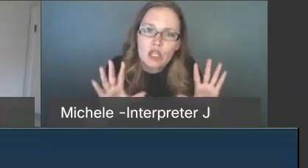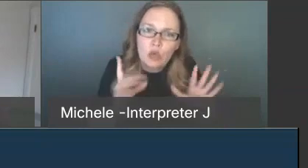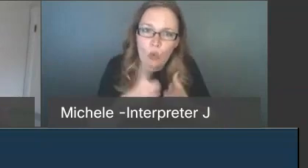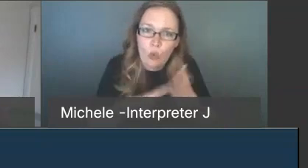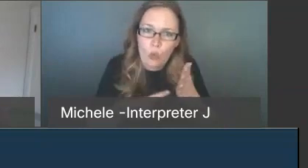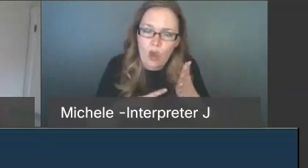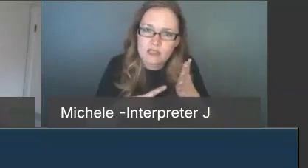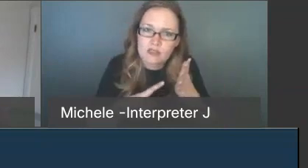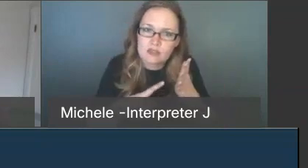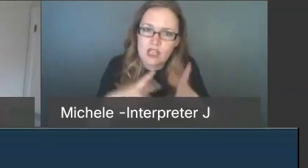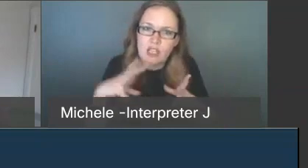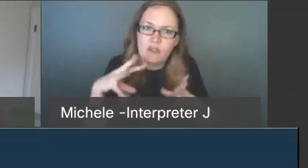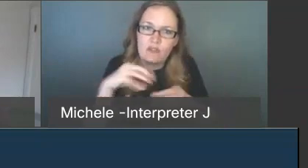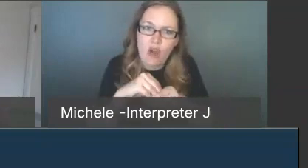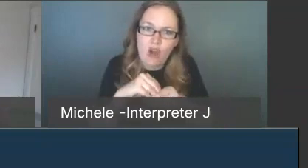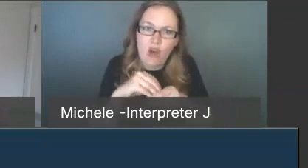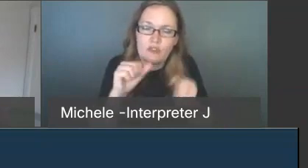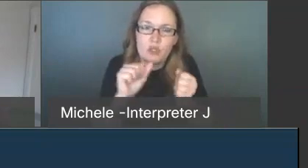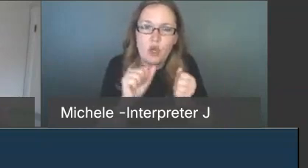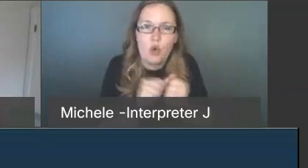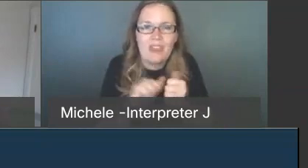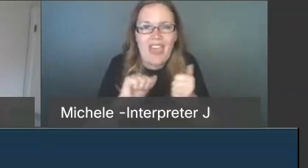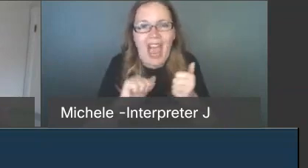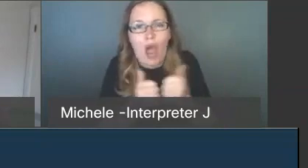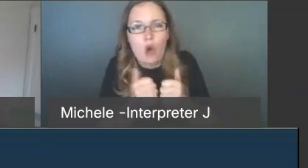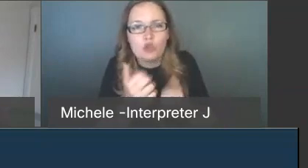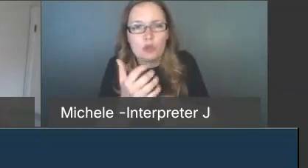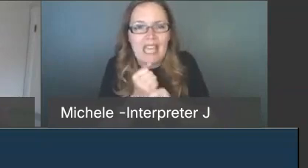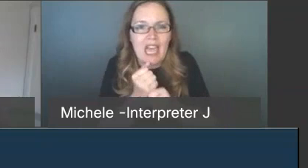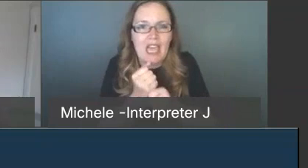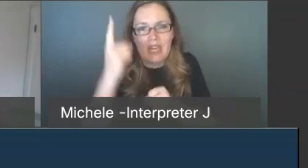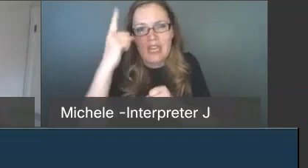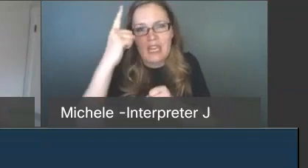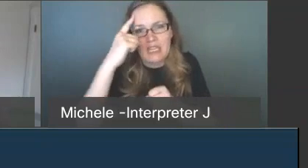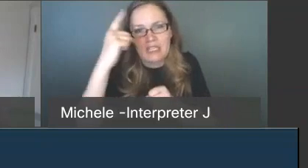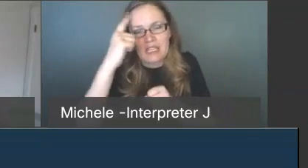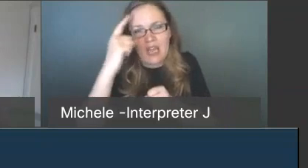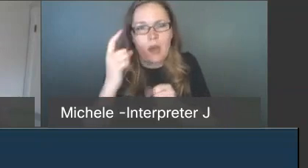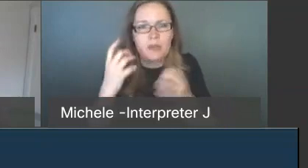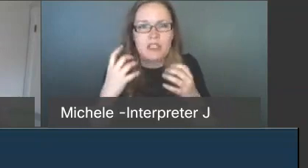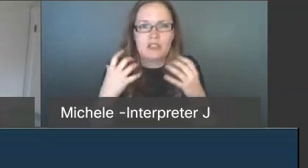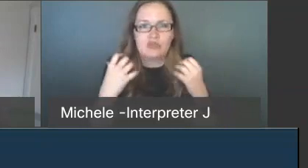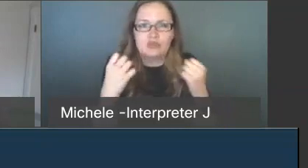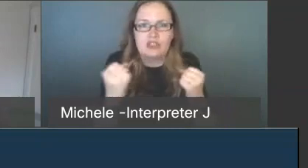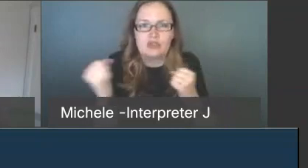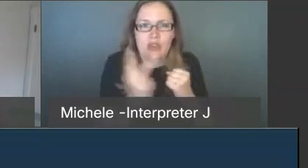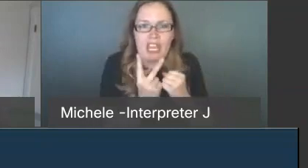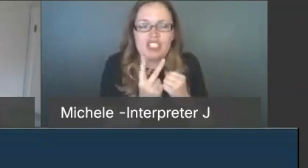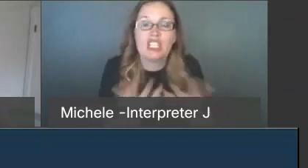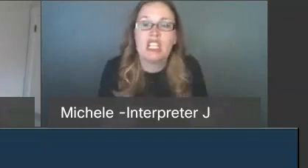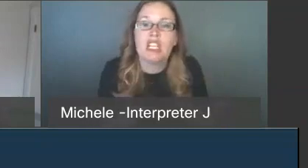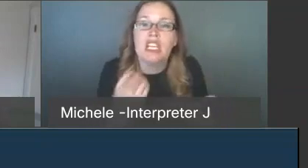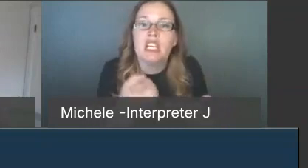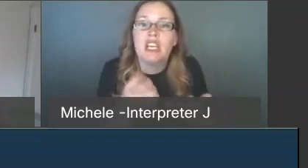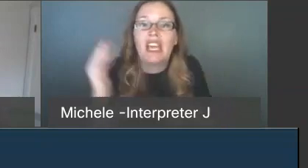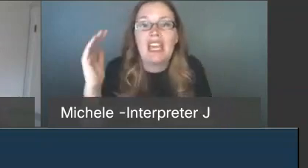that black box of competence restoration. As Sarah mentioned earlier, it's less expensive to treat people in the